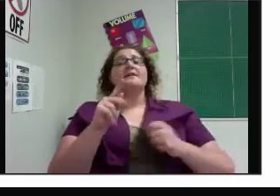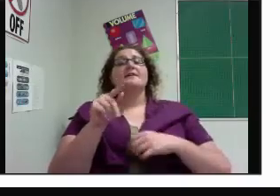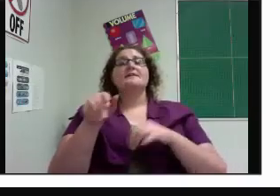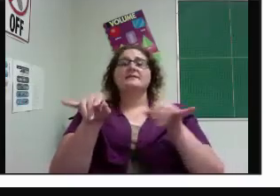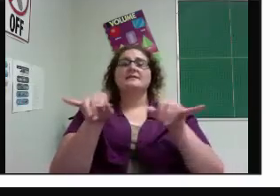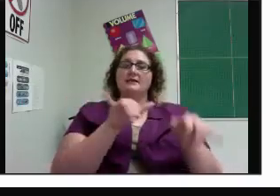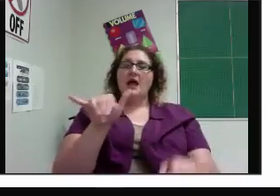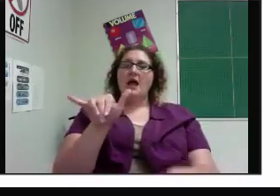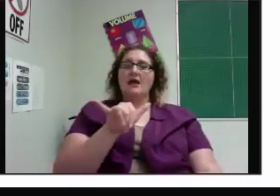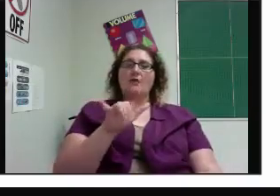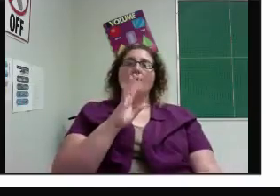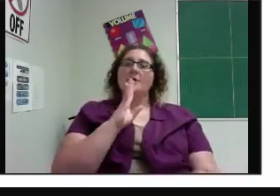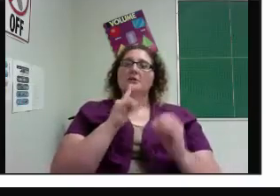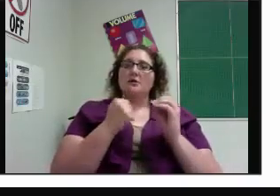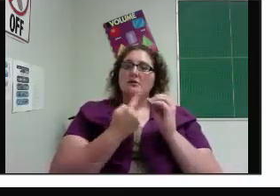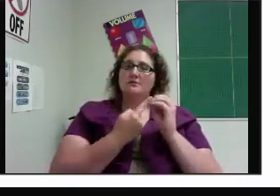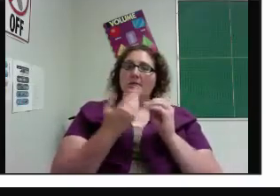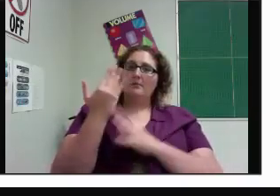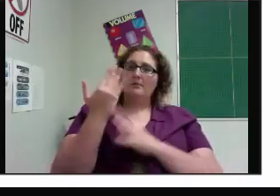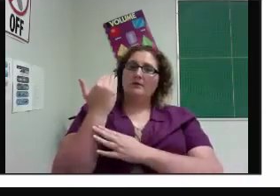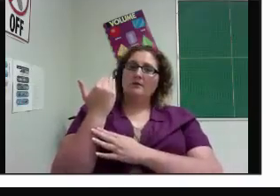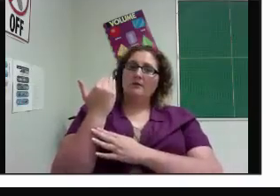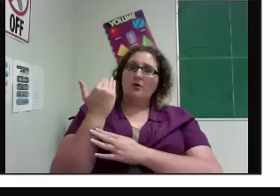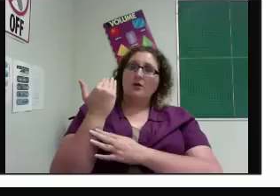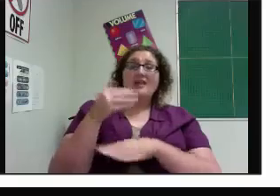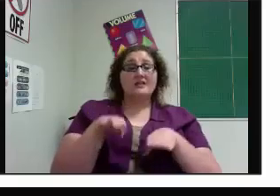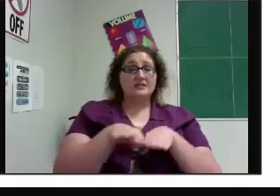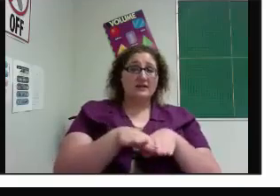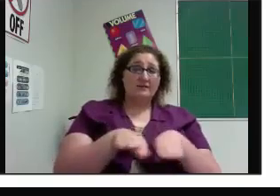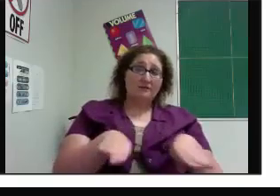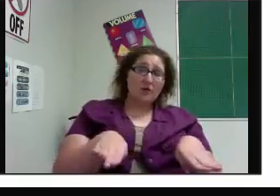So, non-collinear.